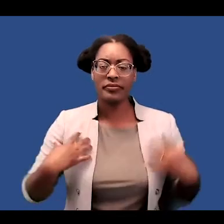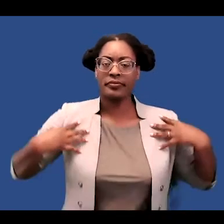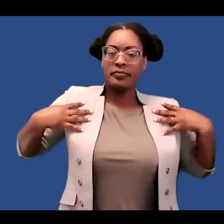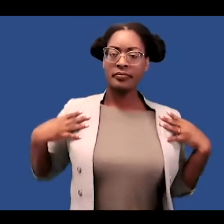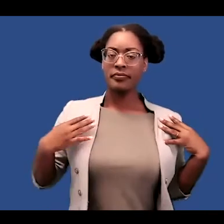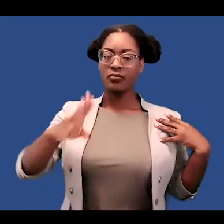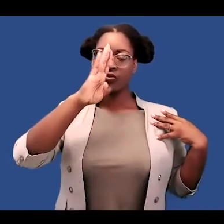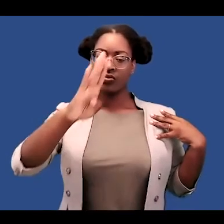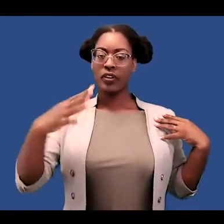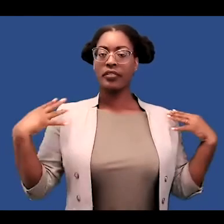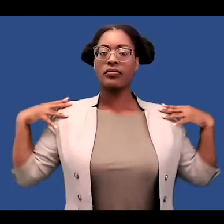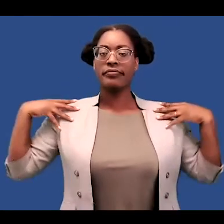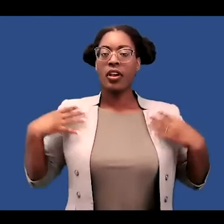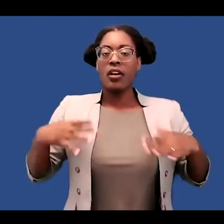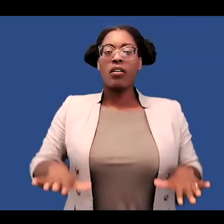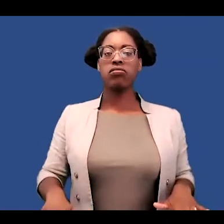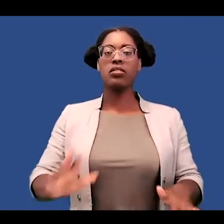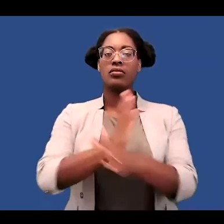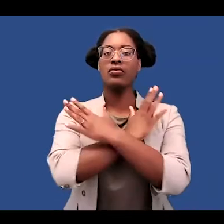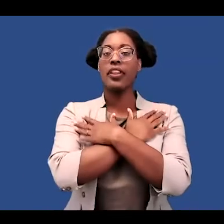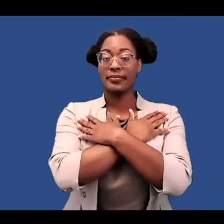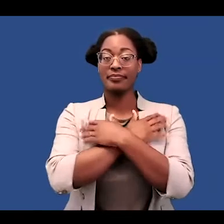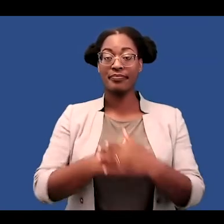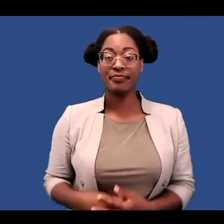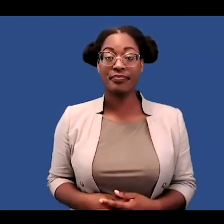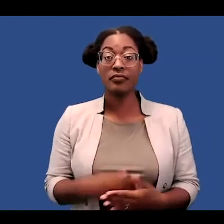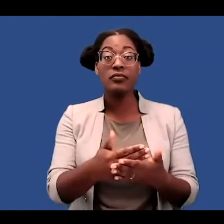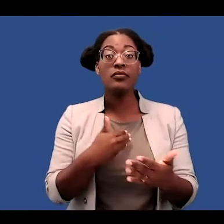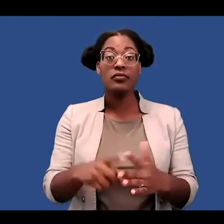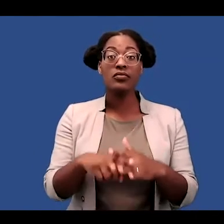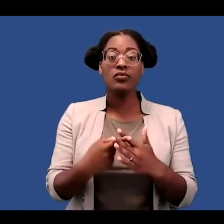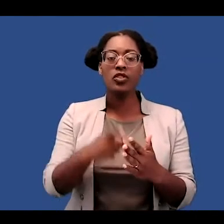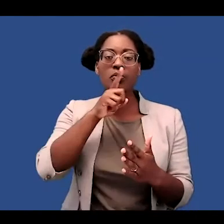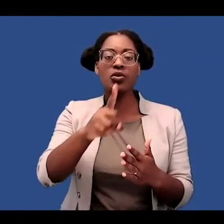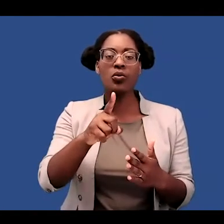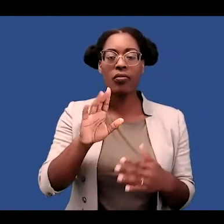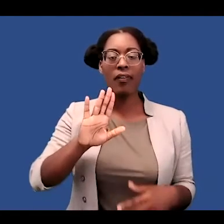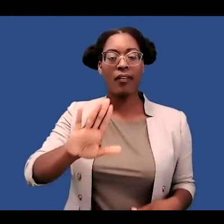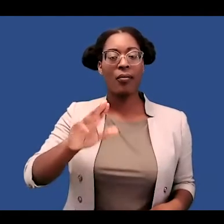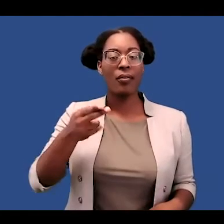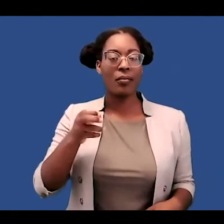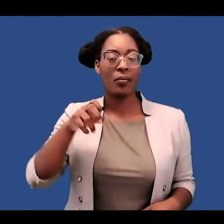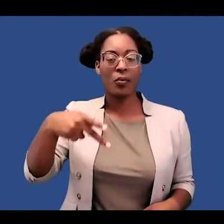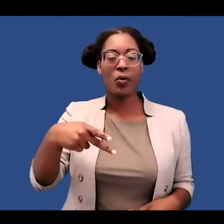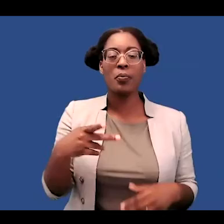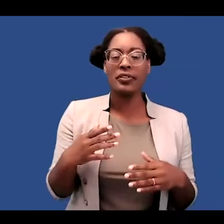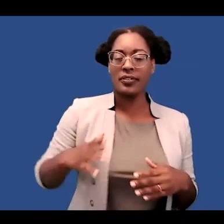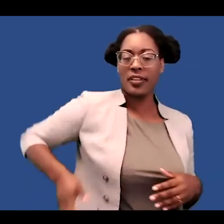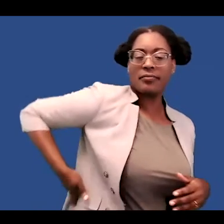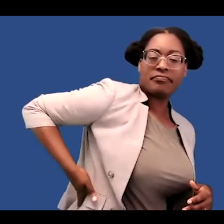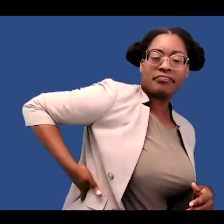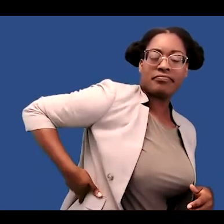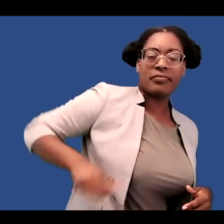with your shoulders relaxed. Before your spin, also be sure that you're placing the hoop in the small of your back. Not